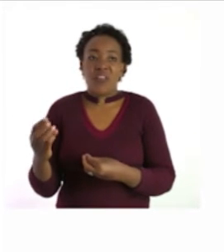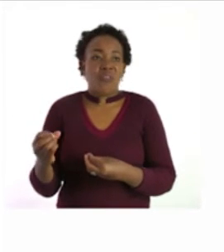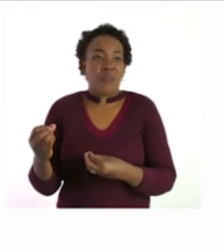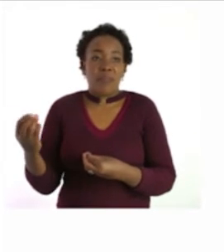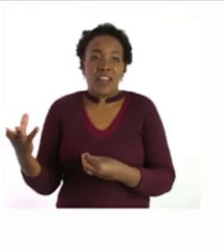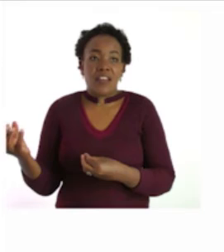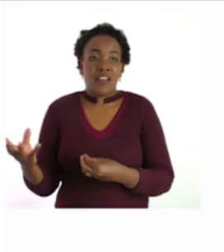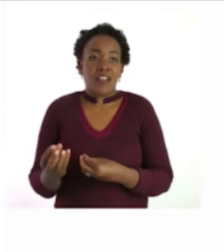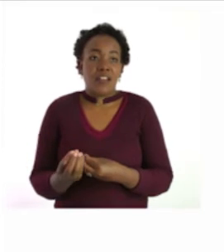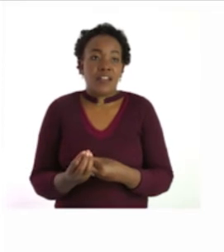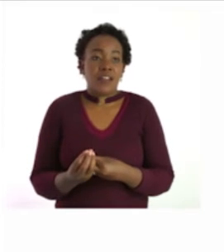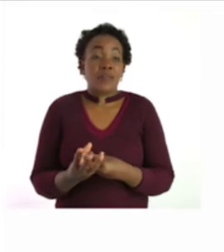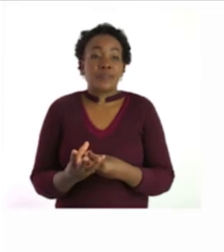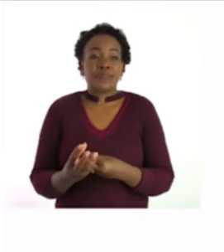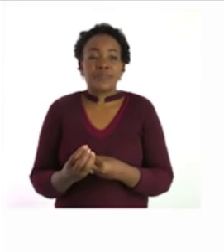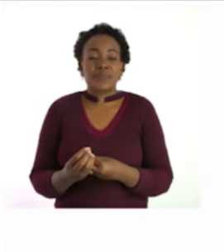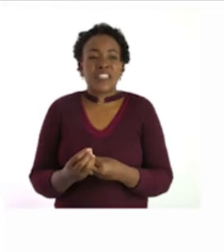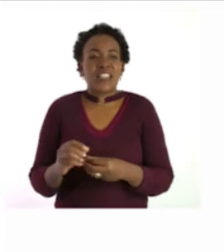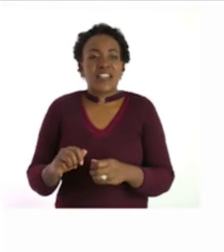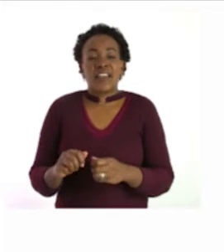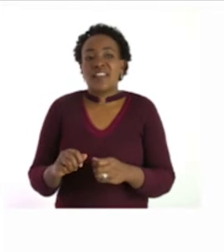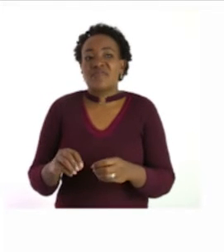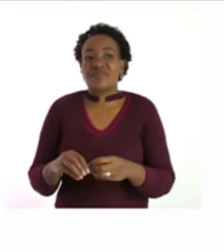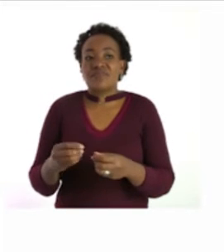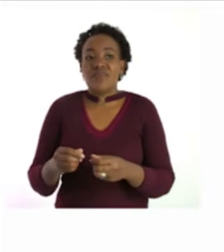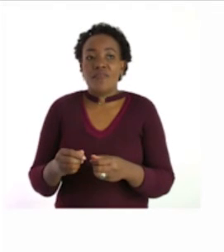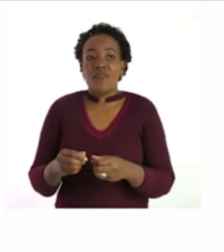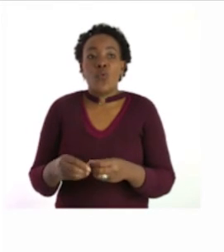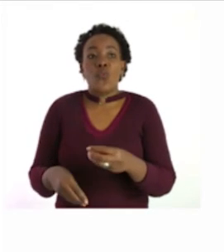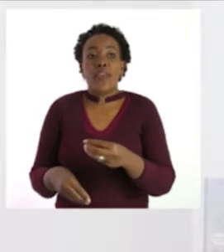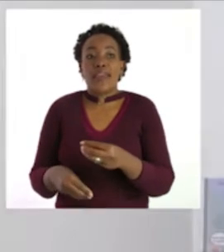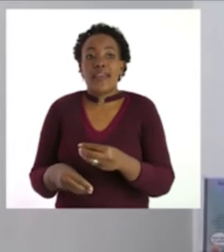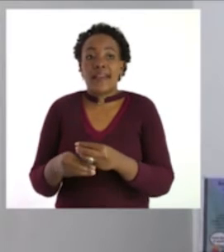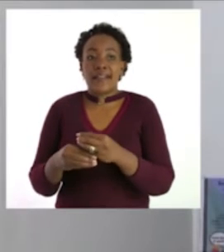okay? In some plural nouns, we add